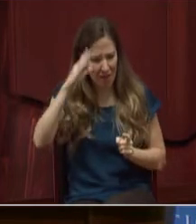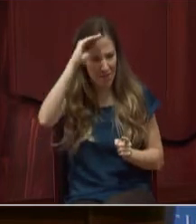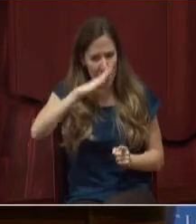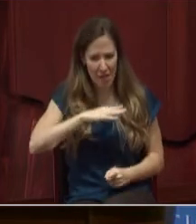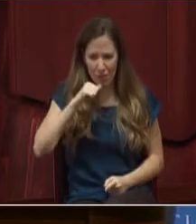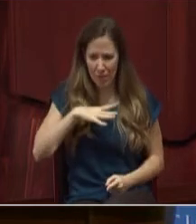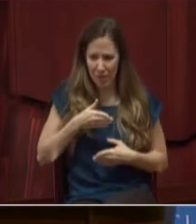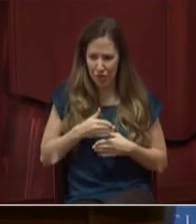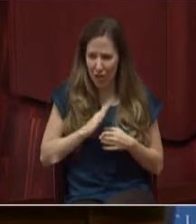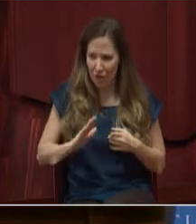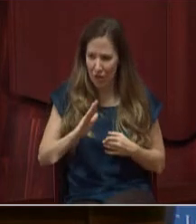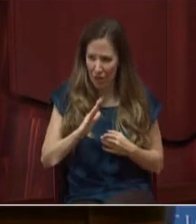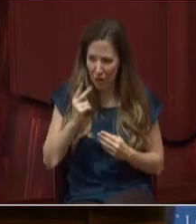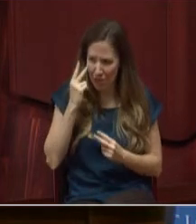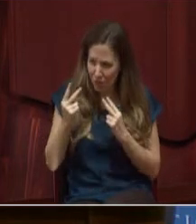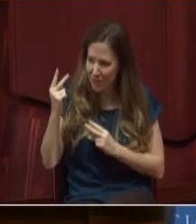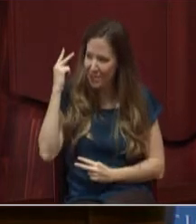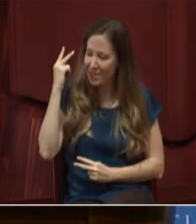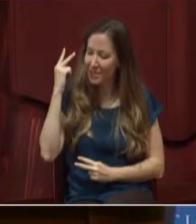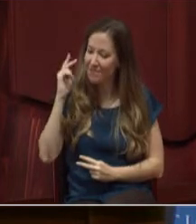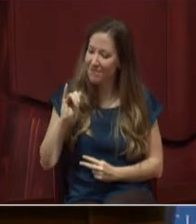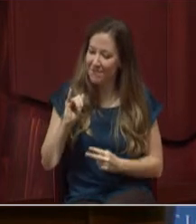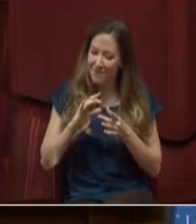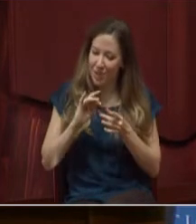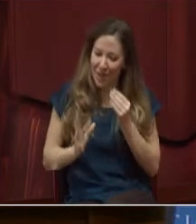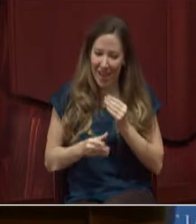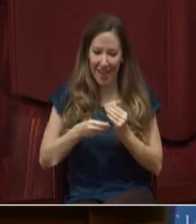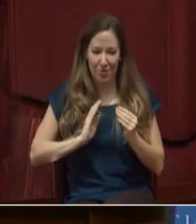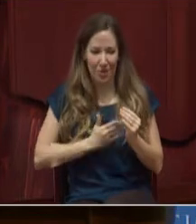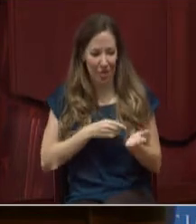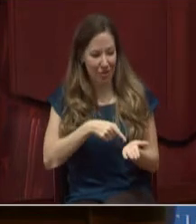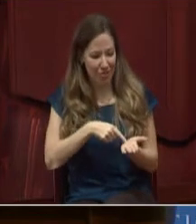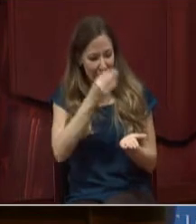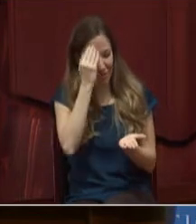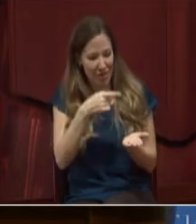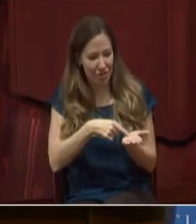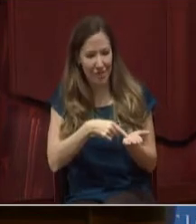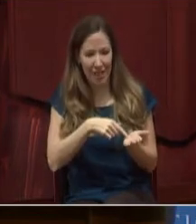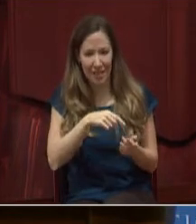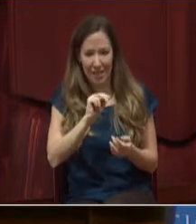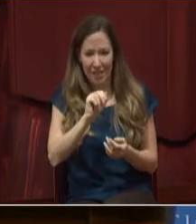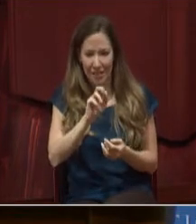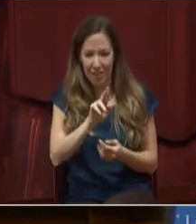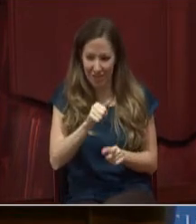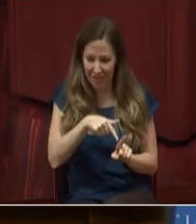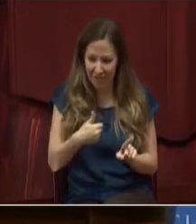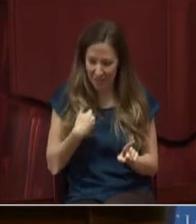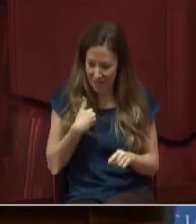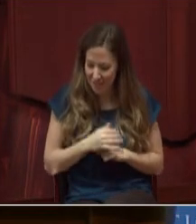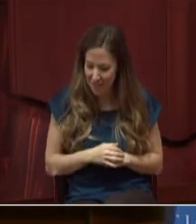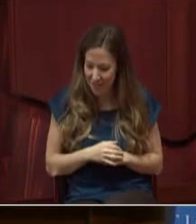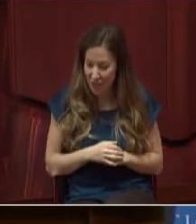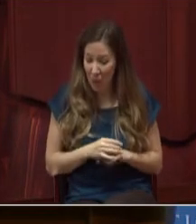their memories to add to the documentation which the National Archives holds. These are the people who worked on and wrote